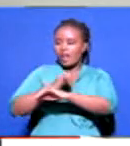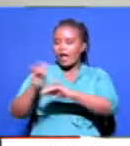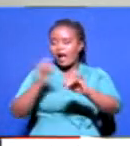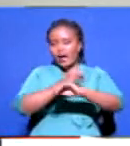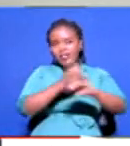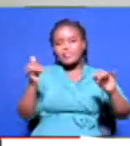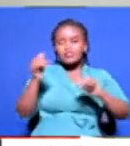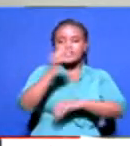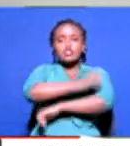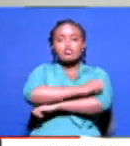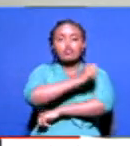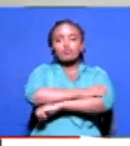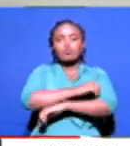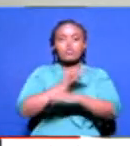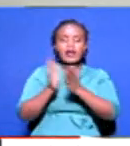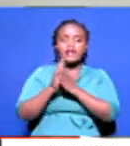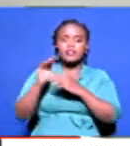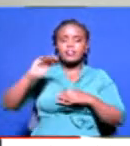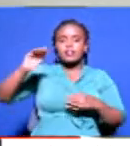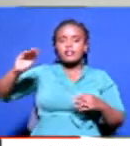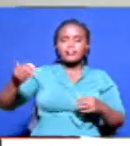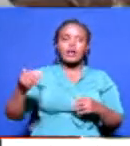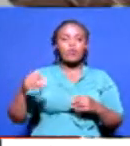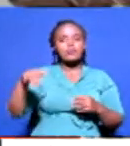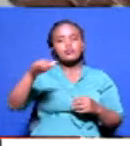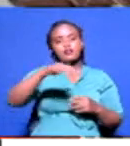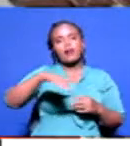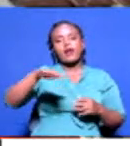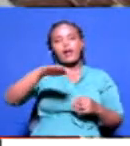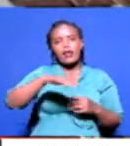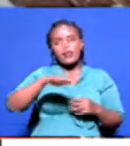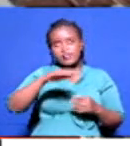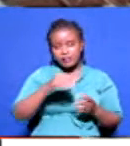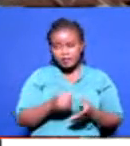schools and urban areas. Nancy Okware reports.